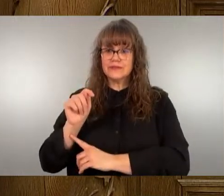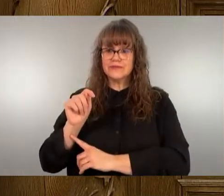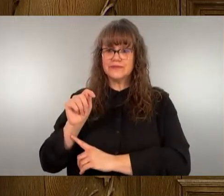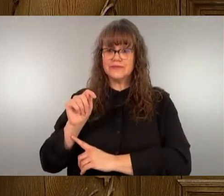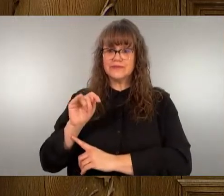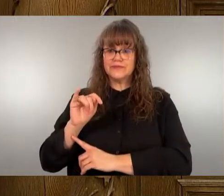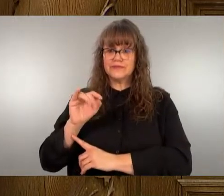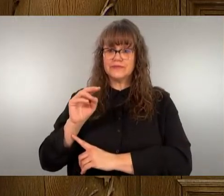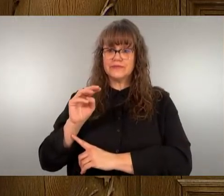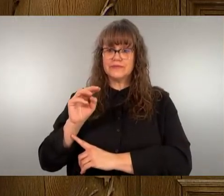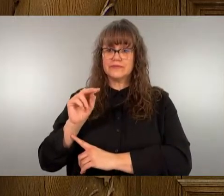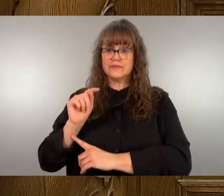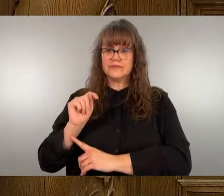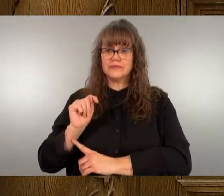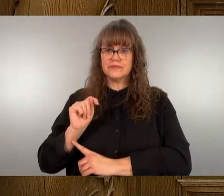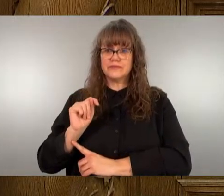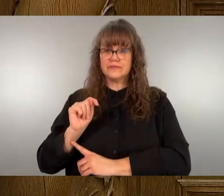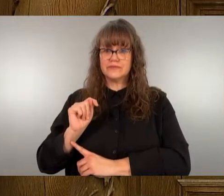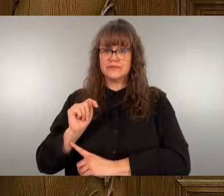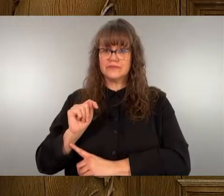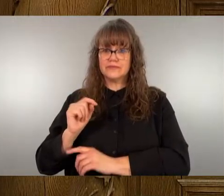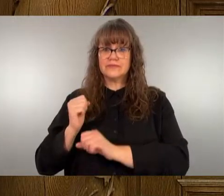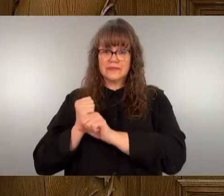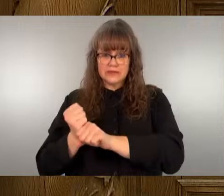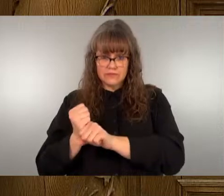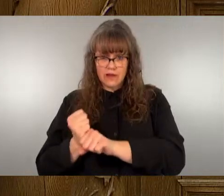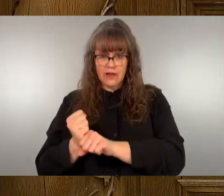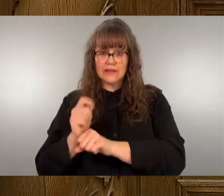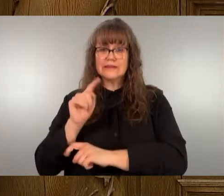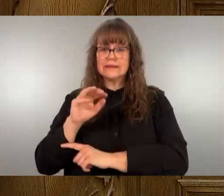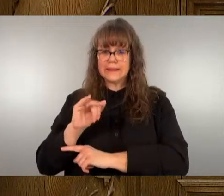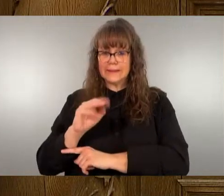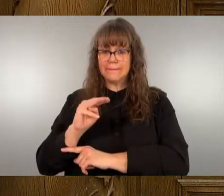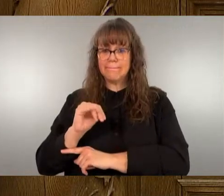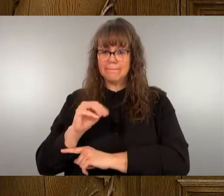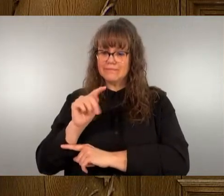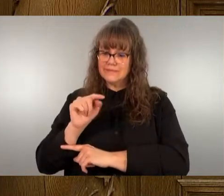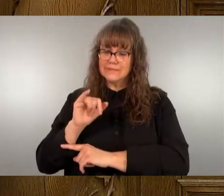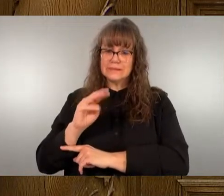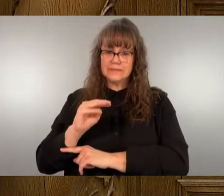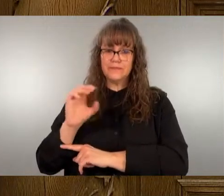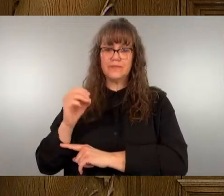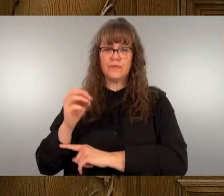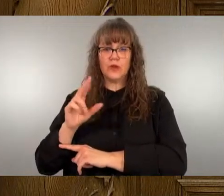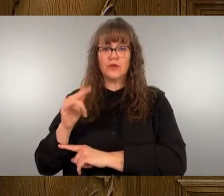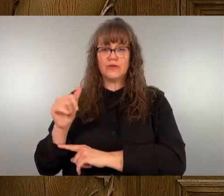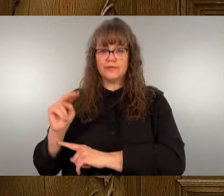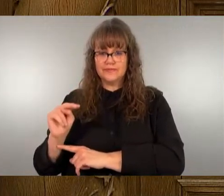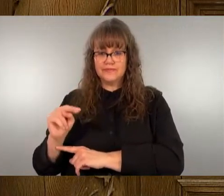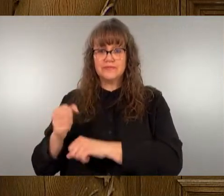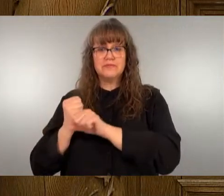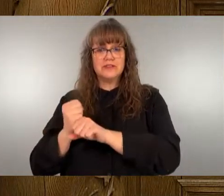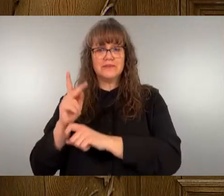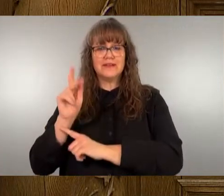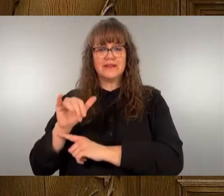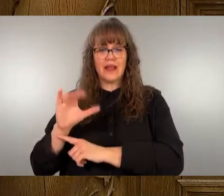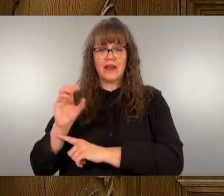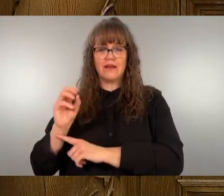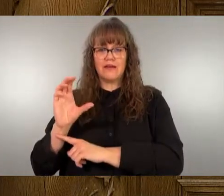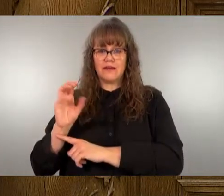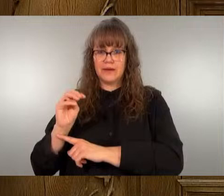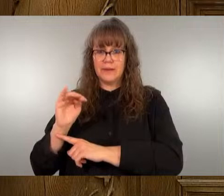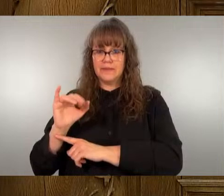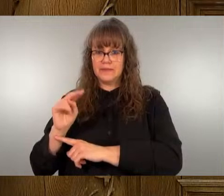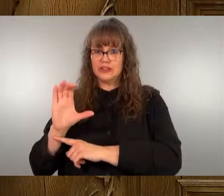sprinters Peter Ogilvie, and Joy Yakubauchi, and Jerry James, who played hockey and